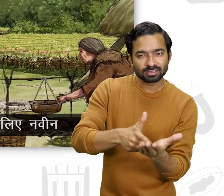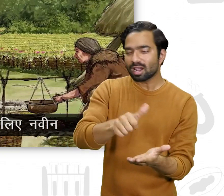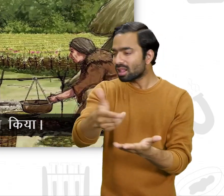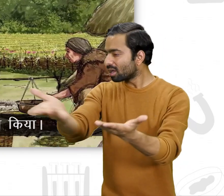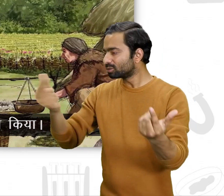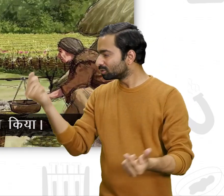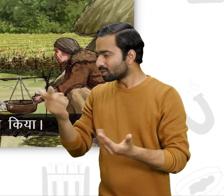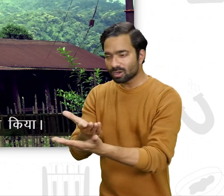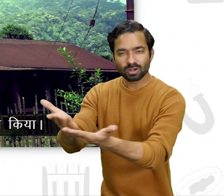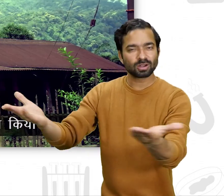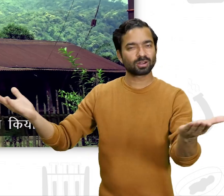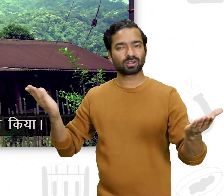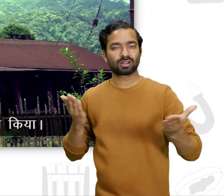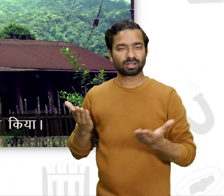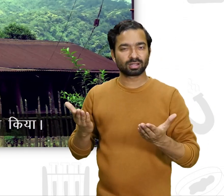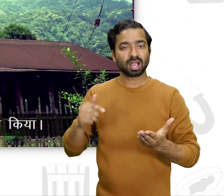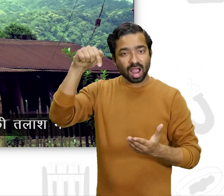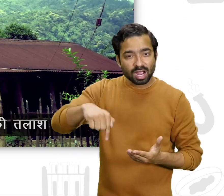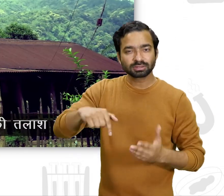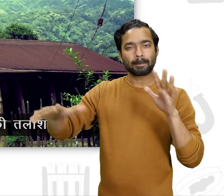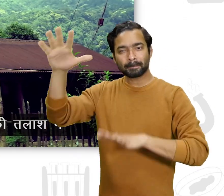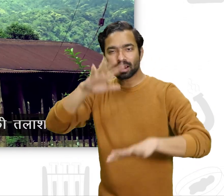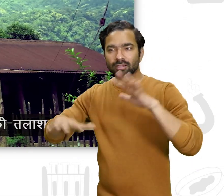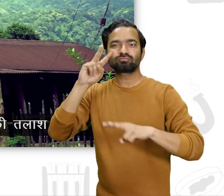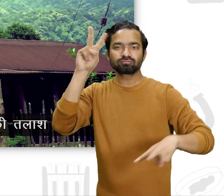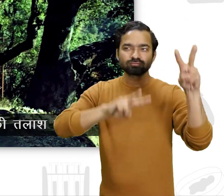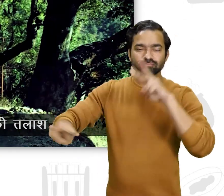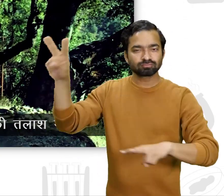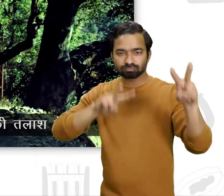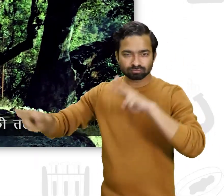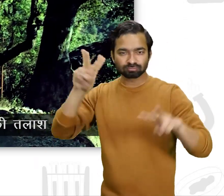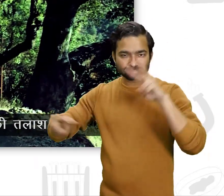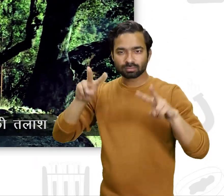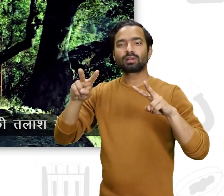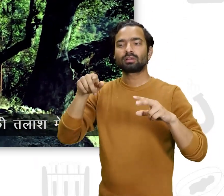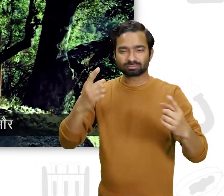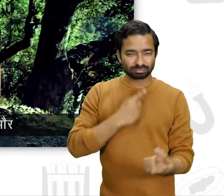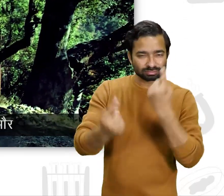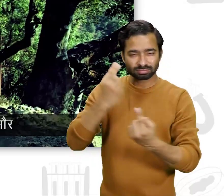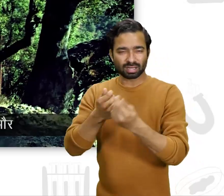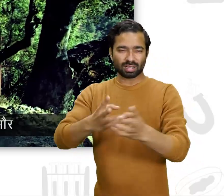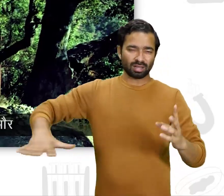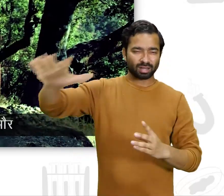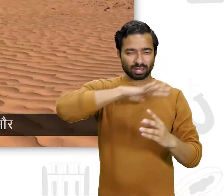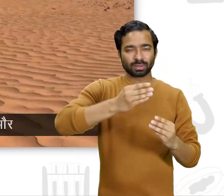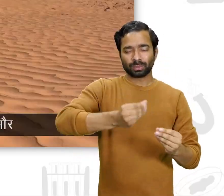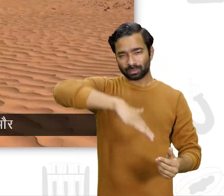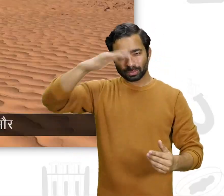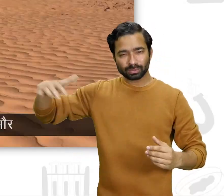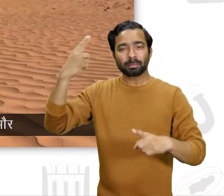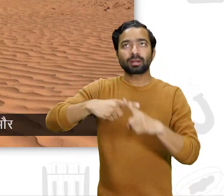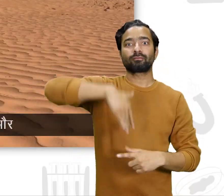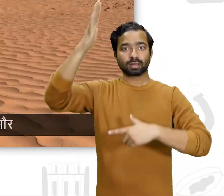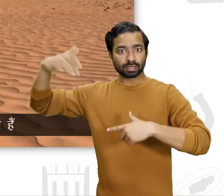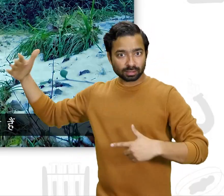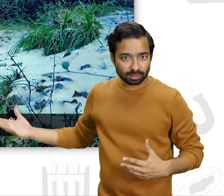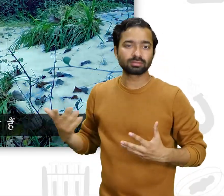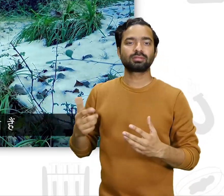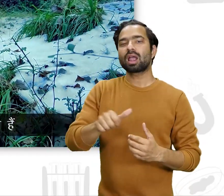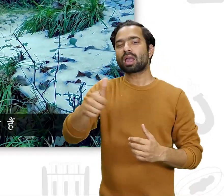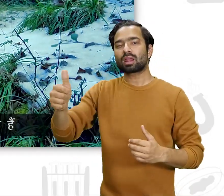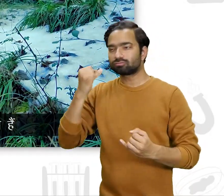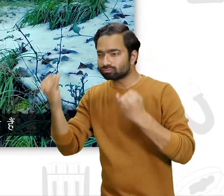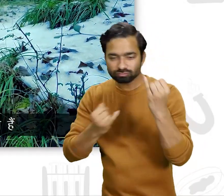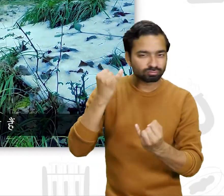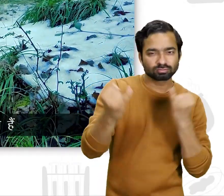useful plants for agriculture and other uses. Today, plant explorers survey forests, deserts,